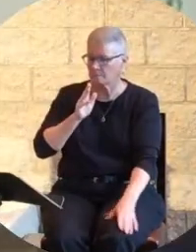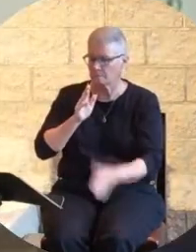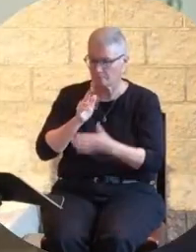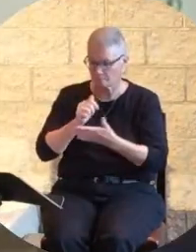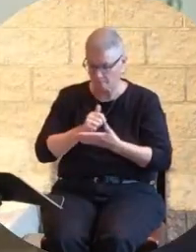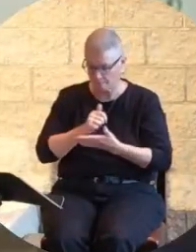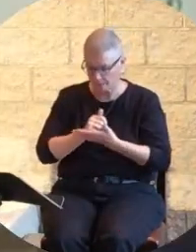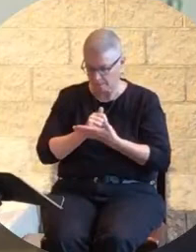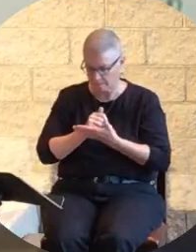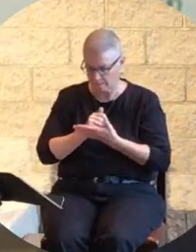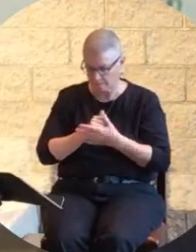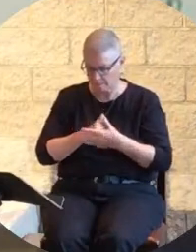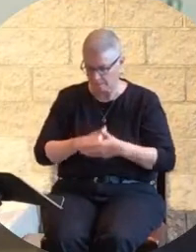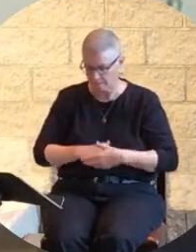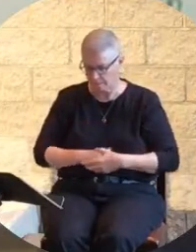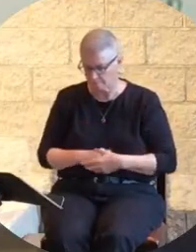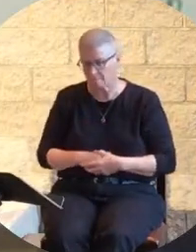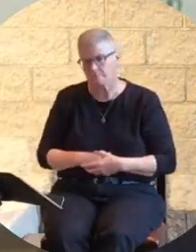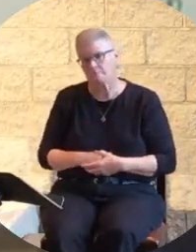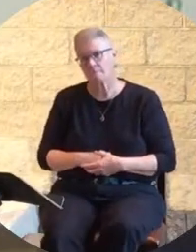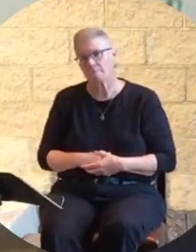Amen.